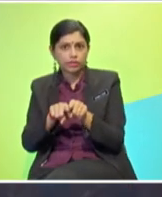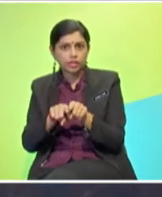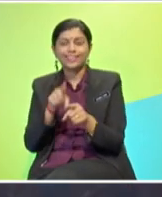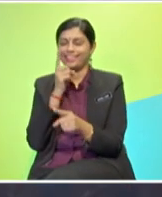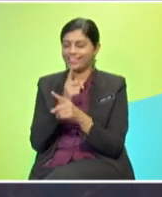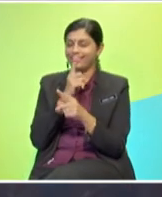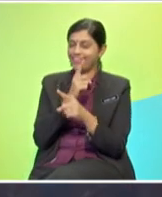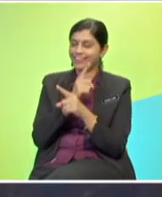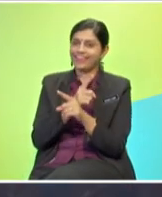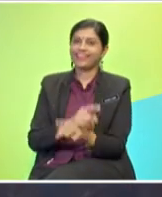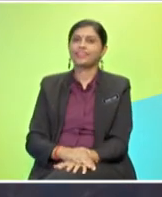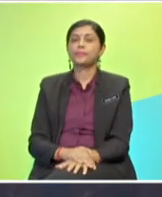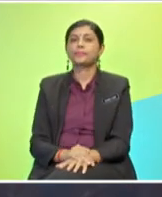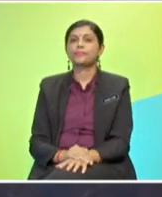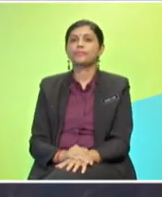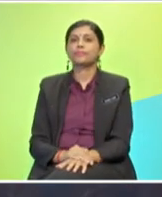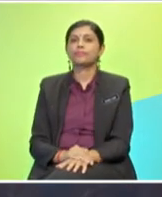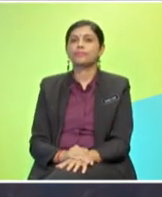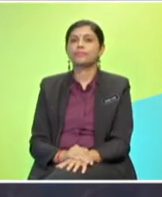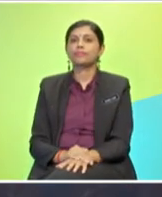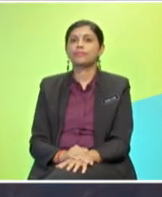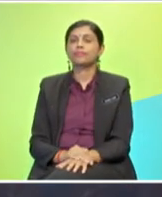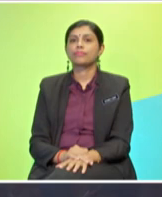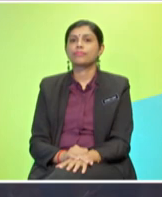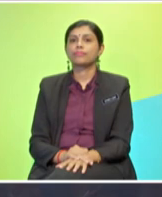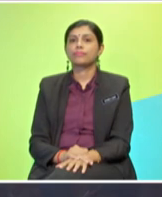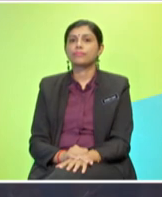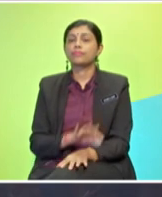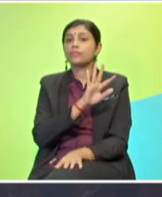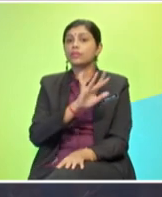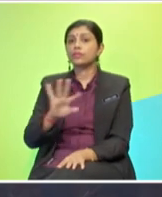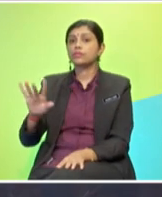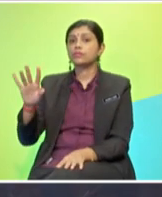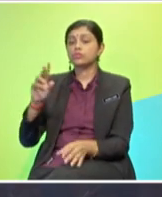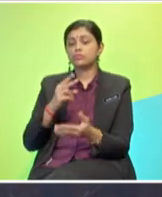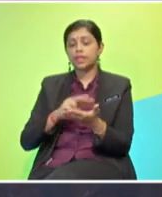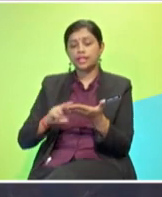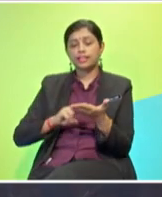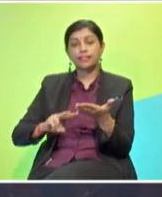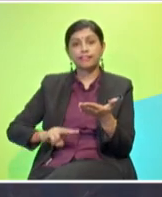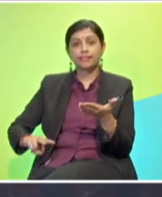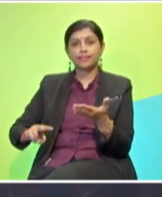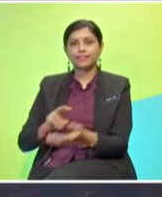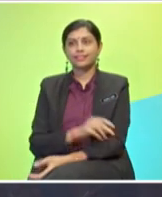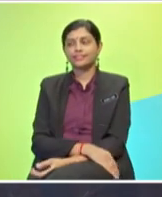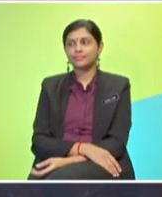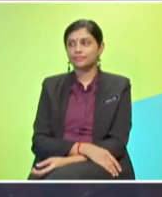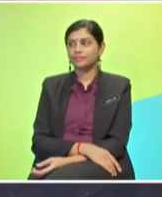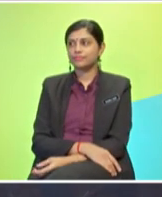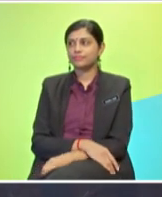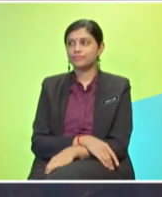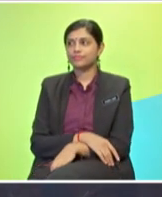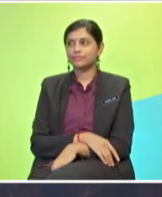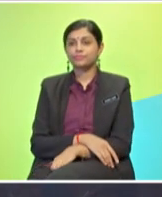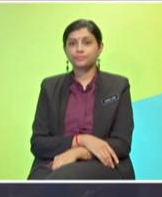Absolutely. Okay, now, let's spell reading. Mm-hmm. Okay, fine. I will spell and you can